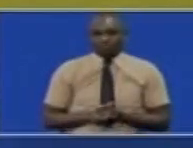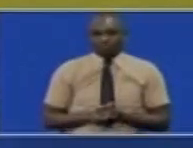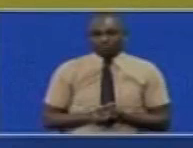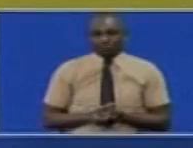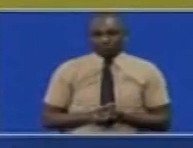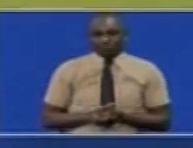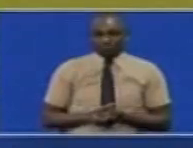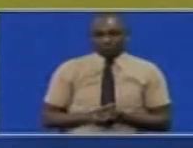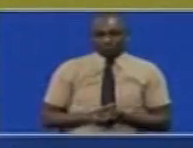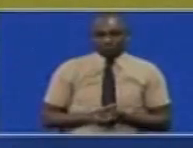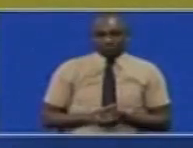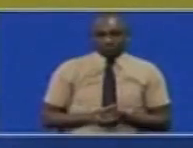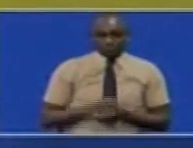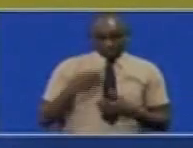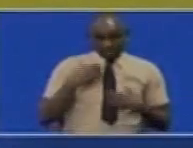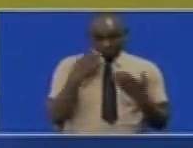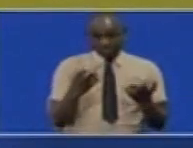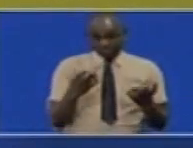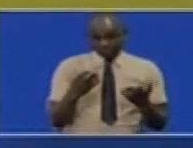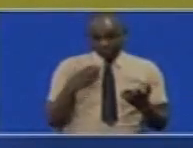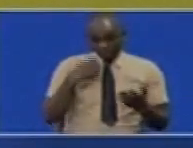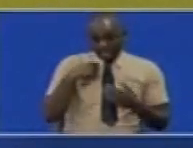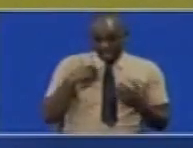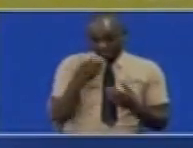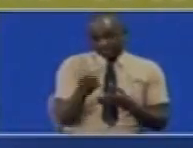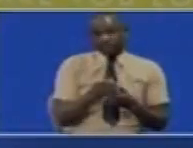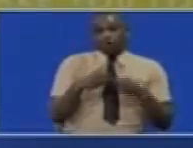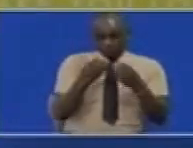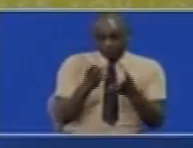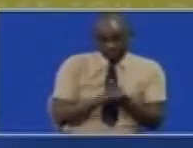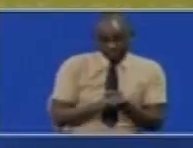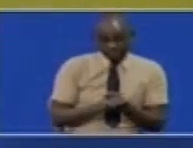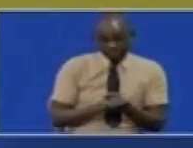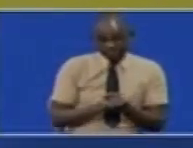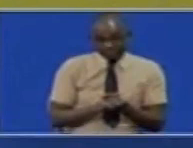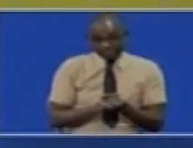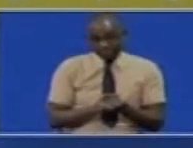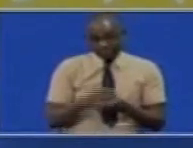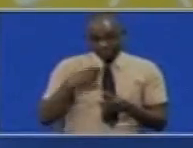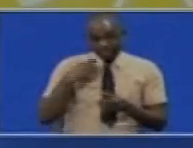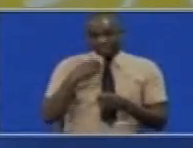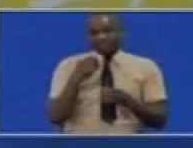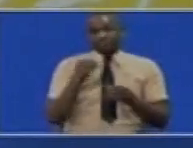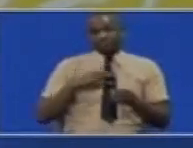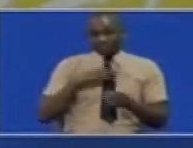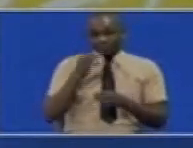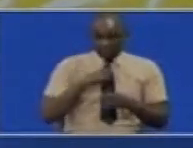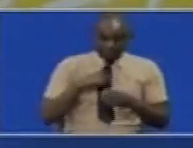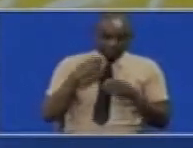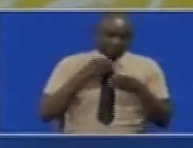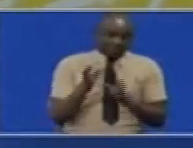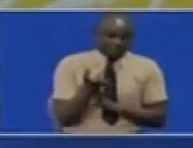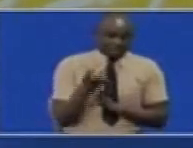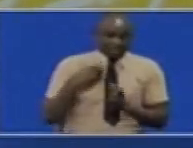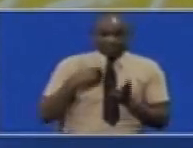Segment. We were lacking what you would call a family offering, one that starts from birth